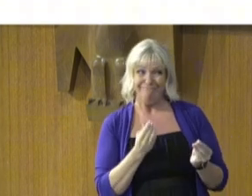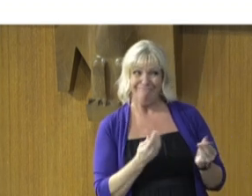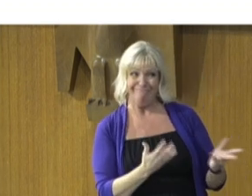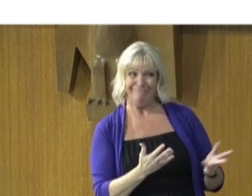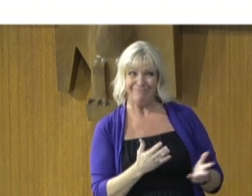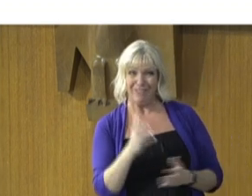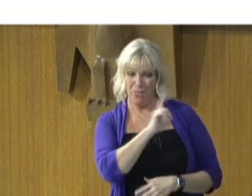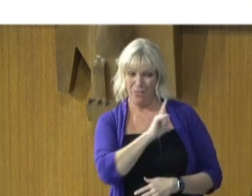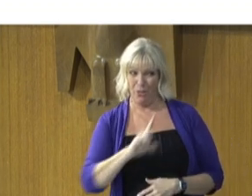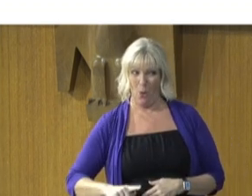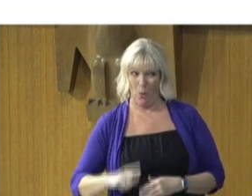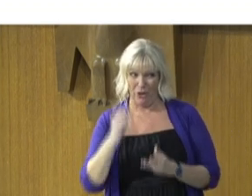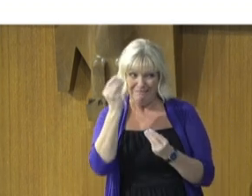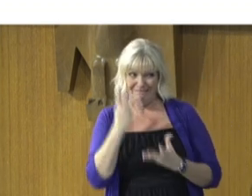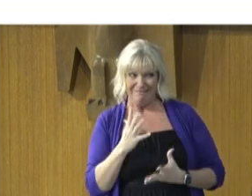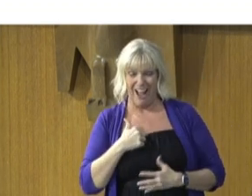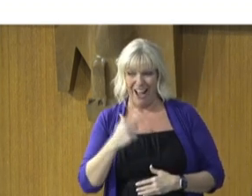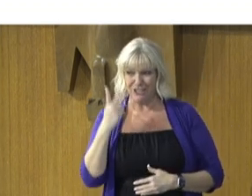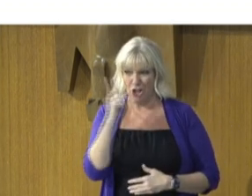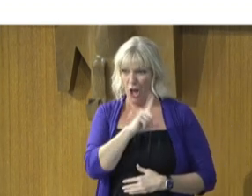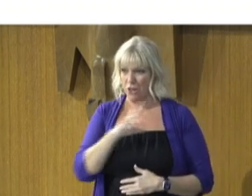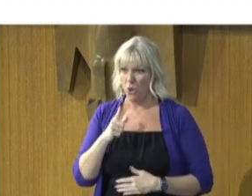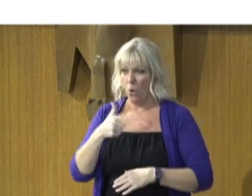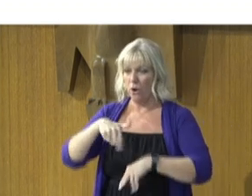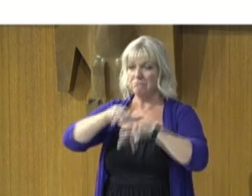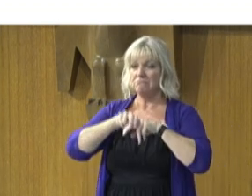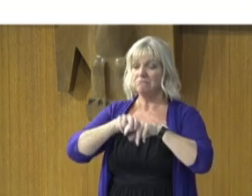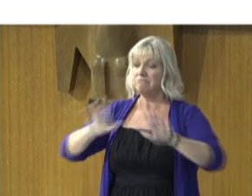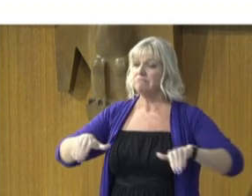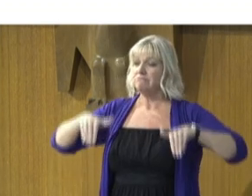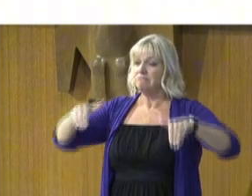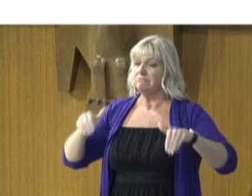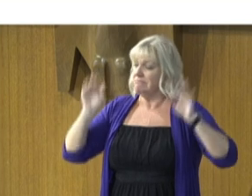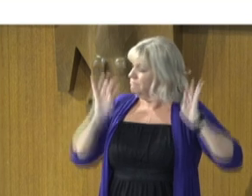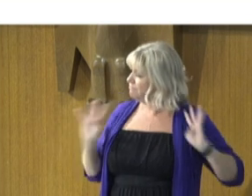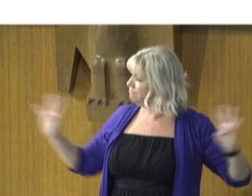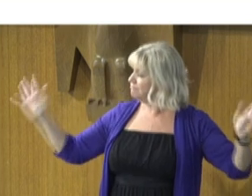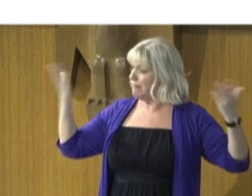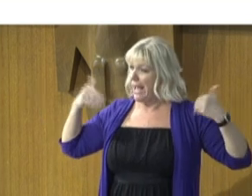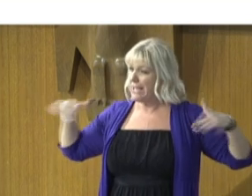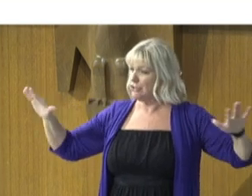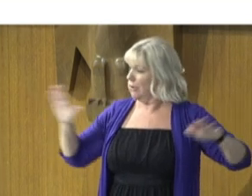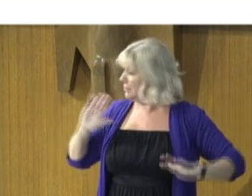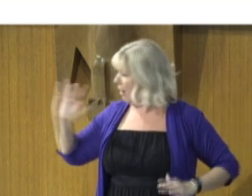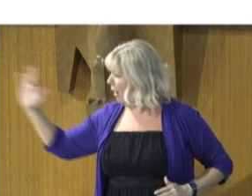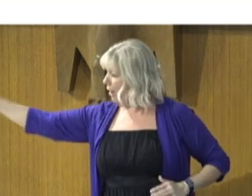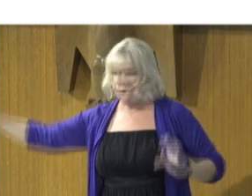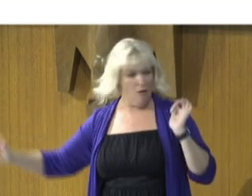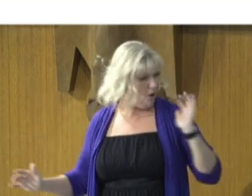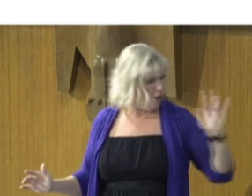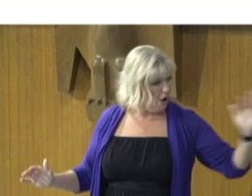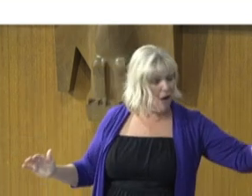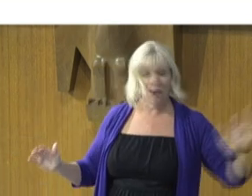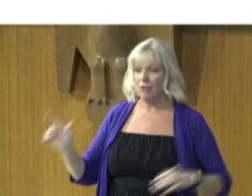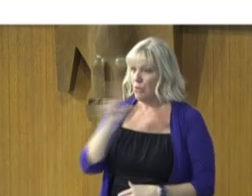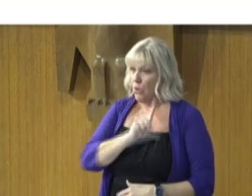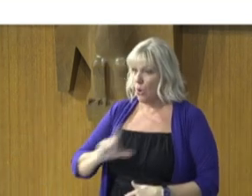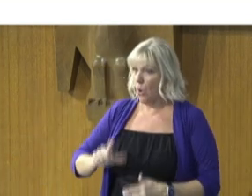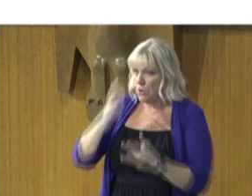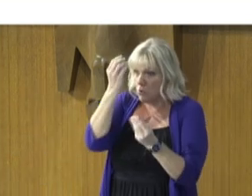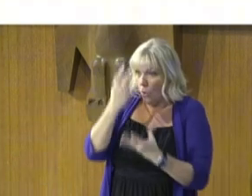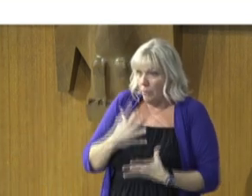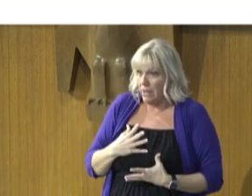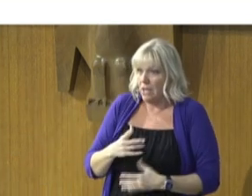I saw the Lord sitting on his throne with all the host of heaven standing beside him, to the right and to the left of him. And the Lord said, 'Who